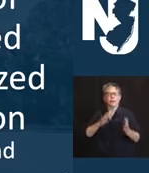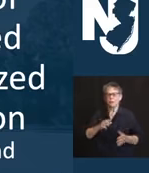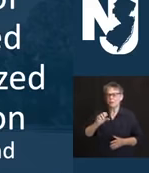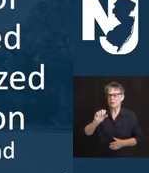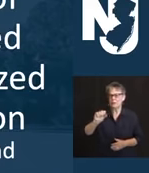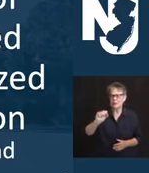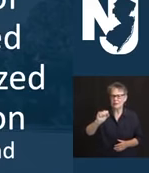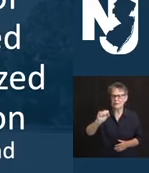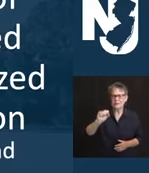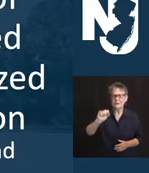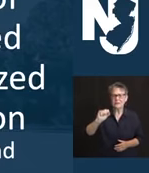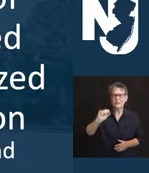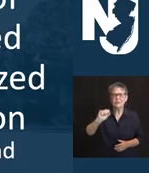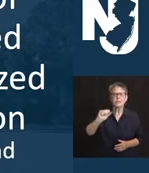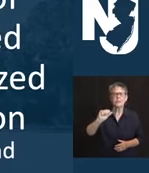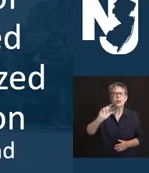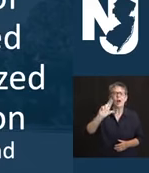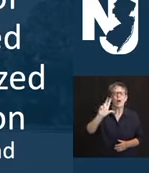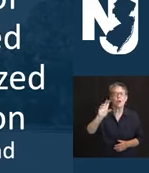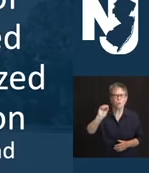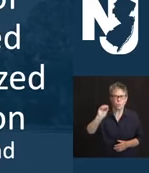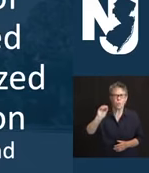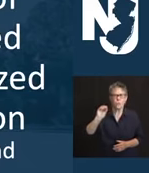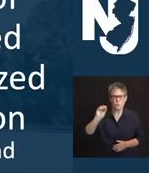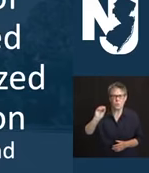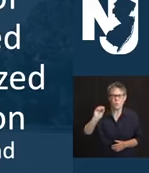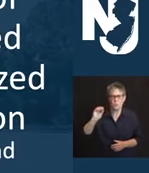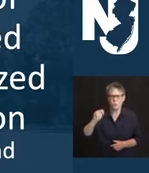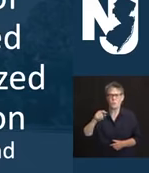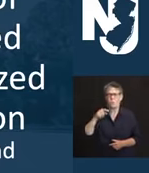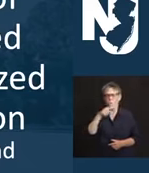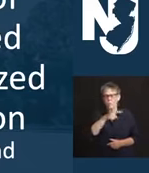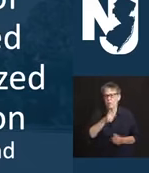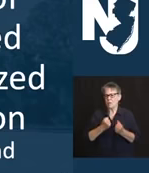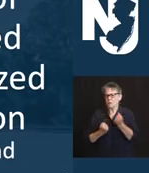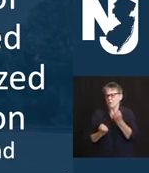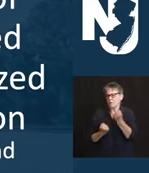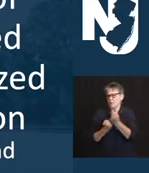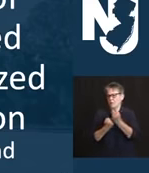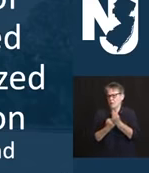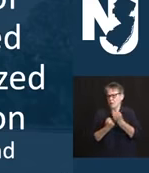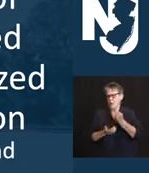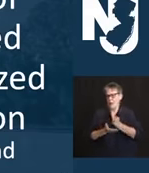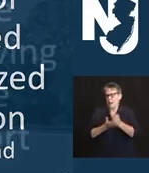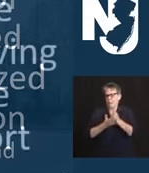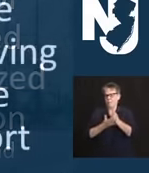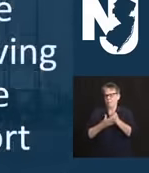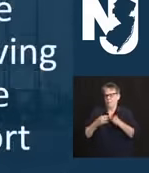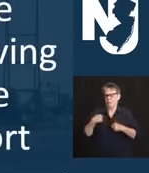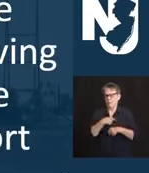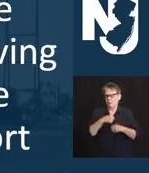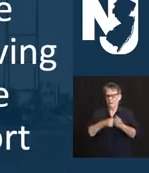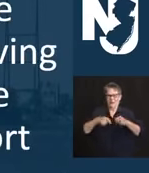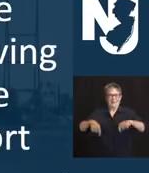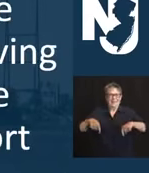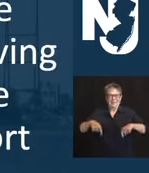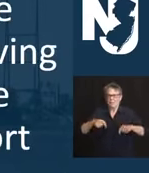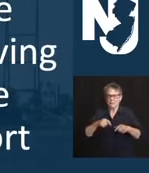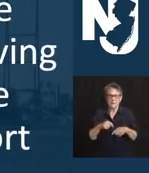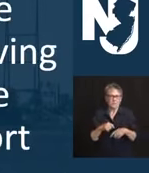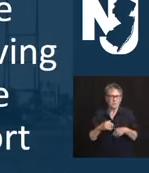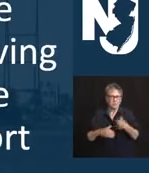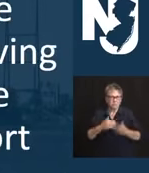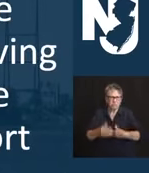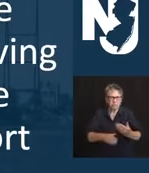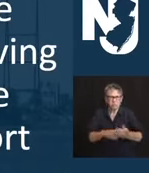Now, if you permit me, I want to switch gears again to note again the news of President Trump's endorsement for the replacement of the Portal Bridge to